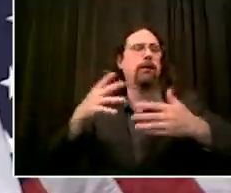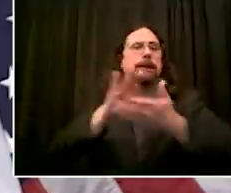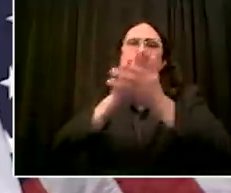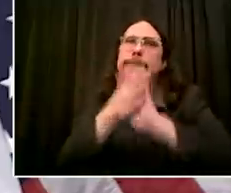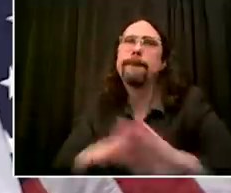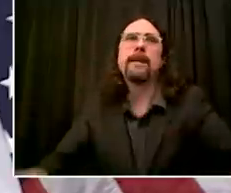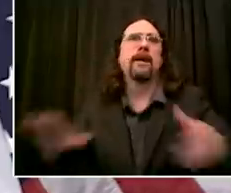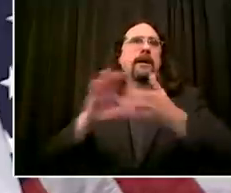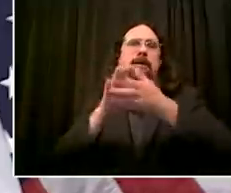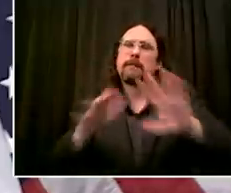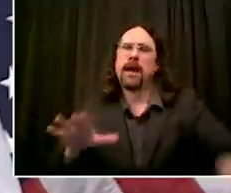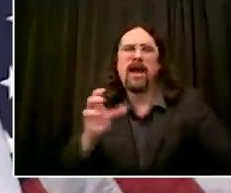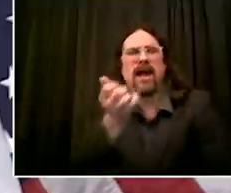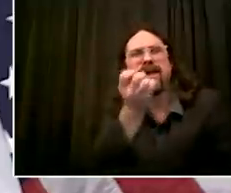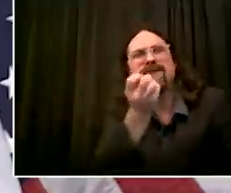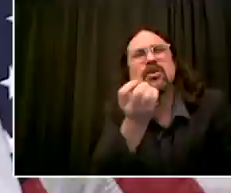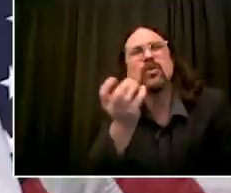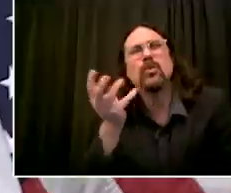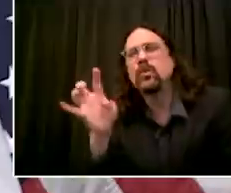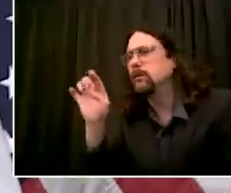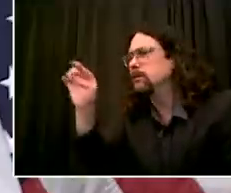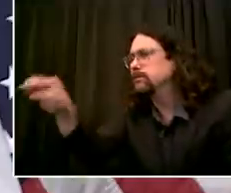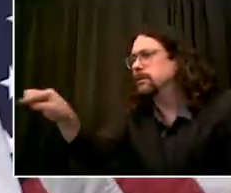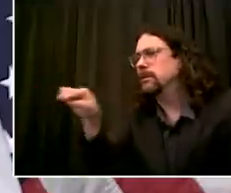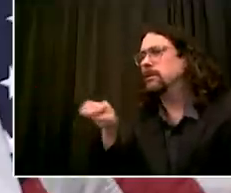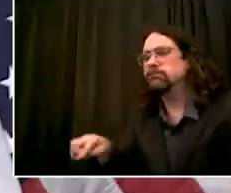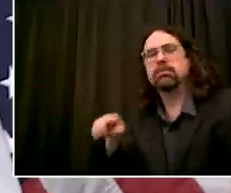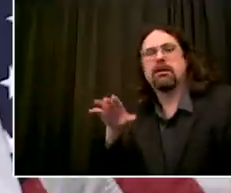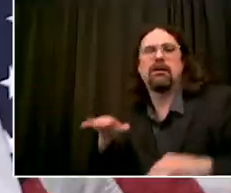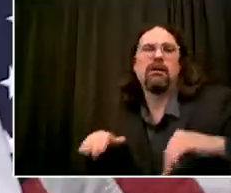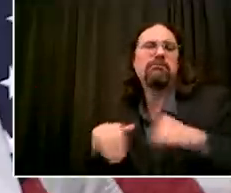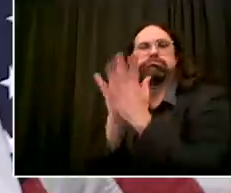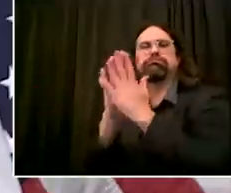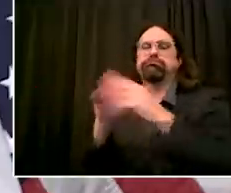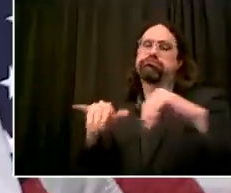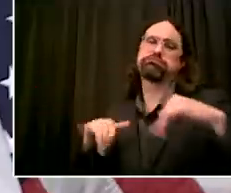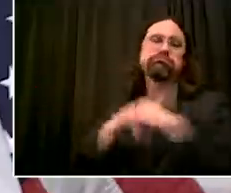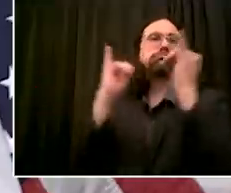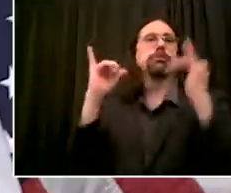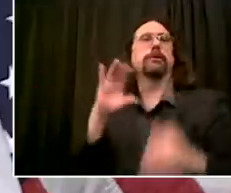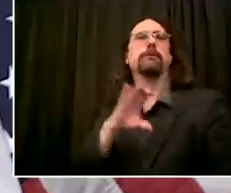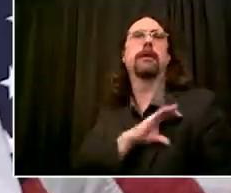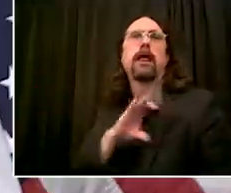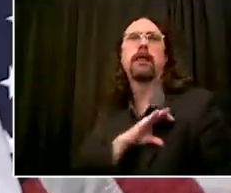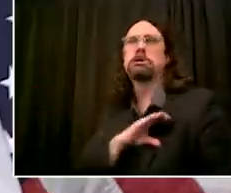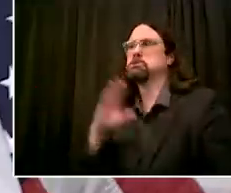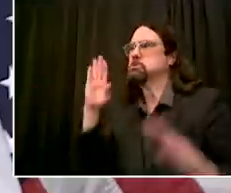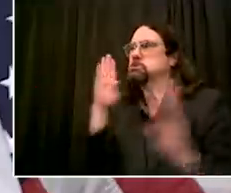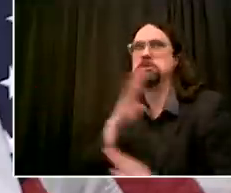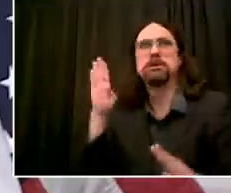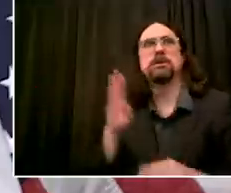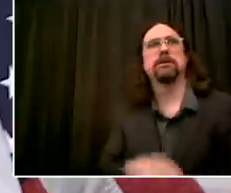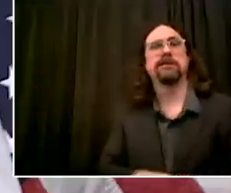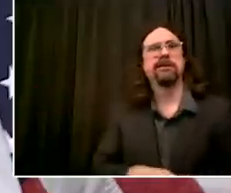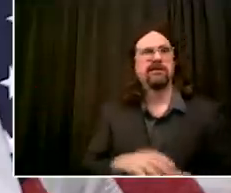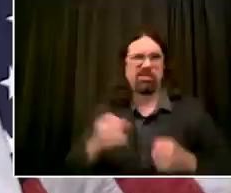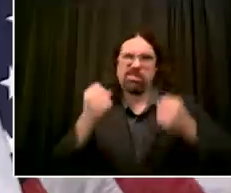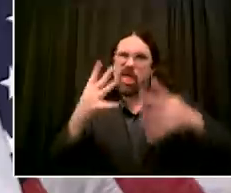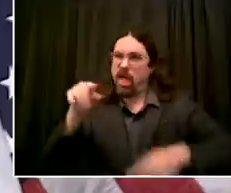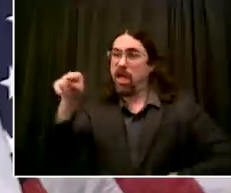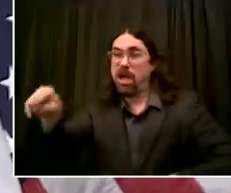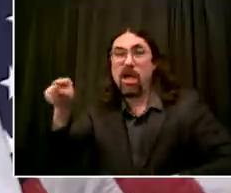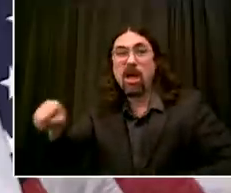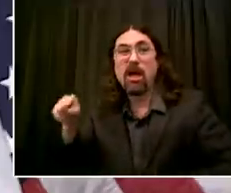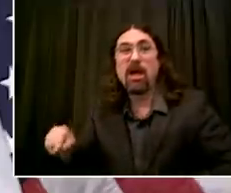of whom are protesting in communities that they're not from. And then a organized group of criminals doing things like